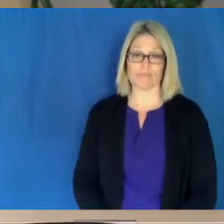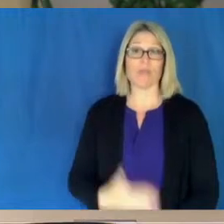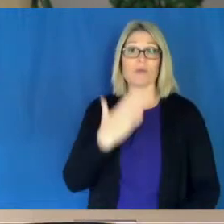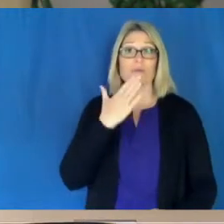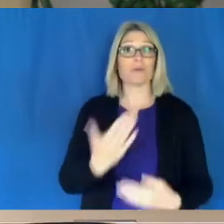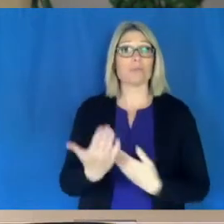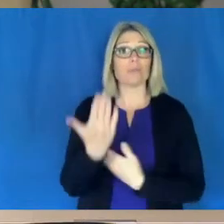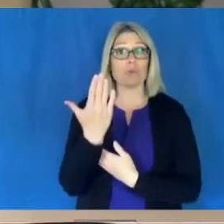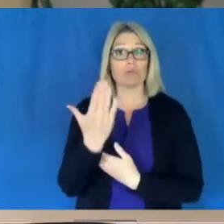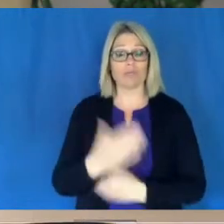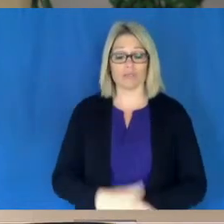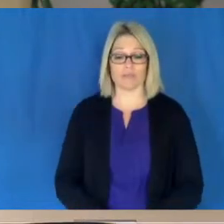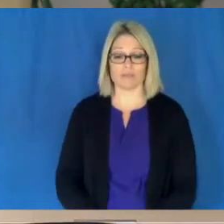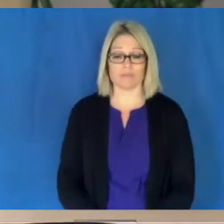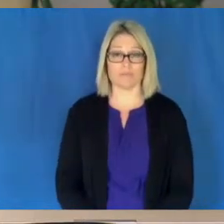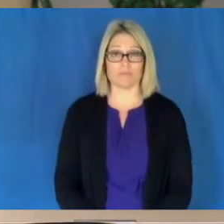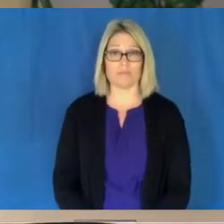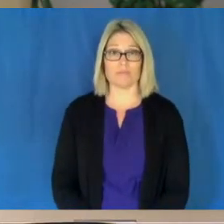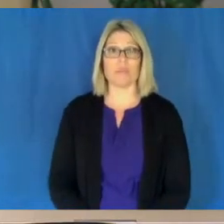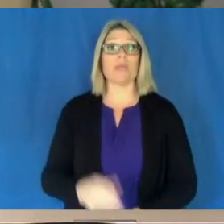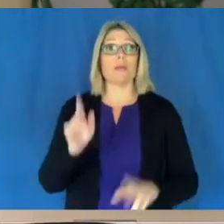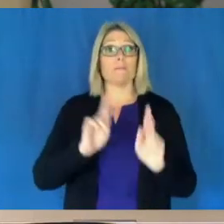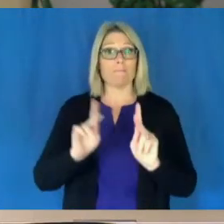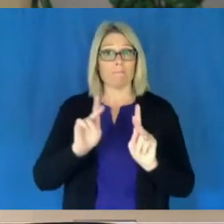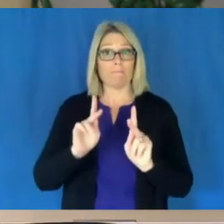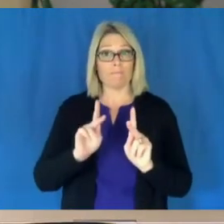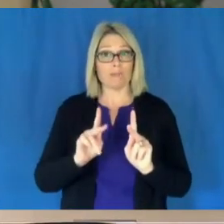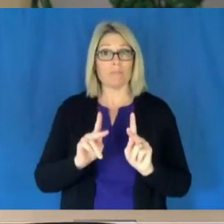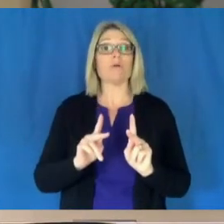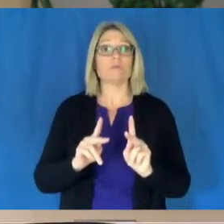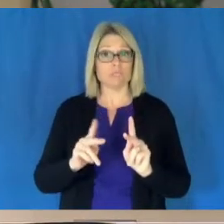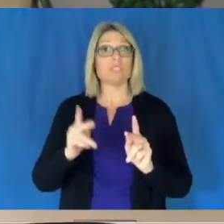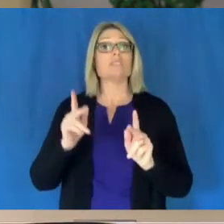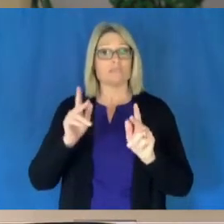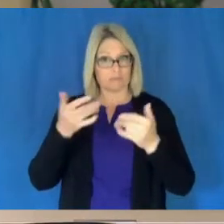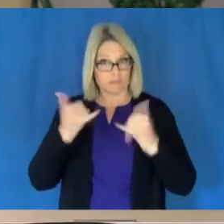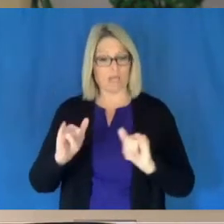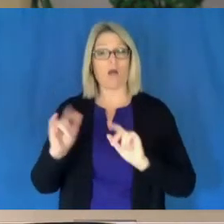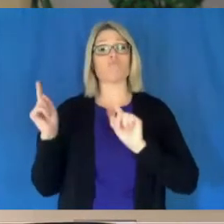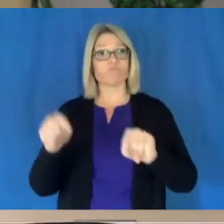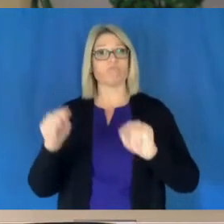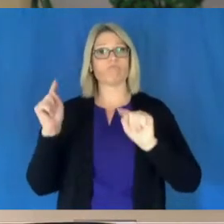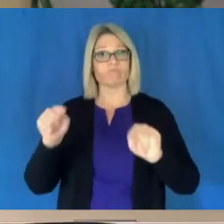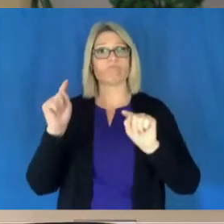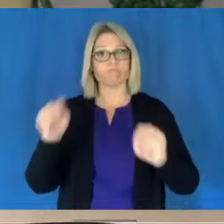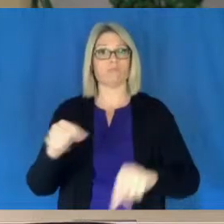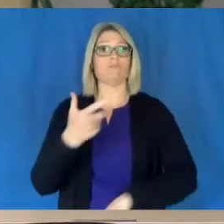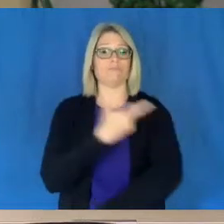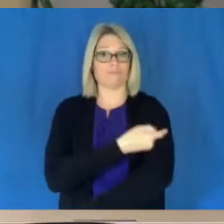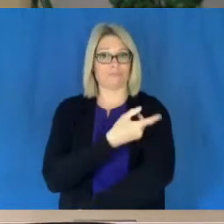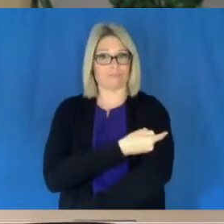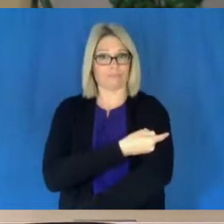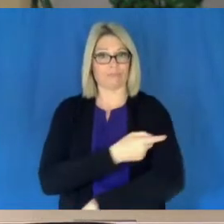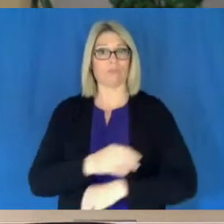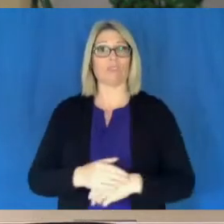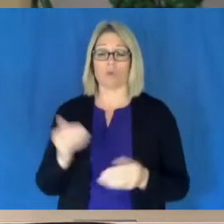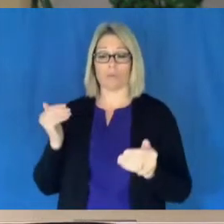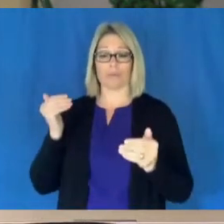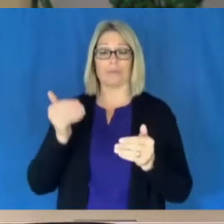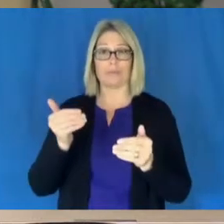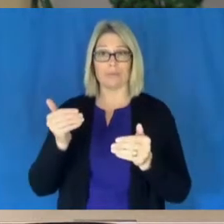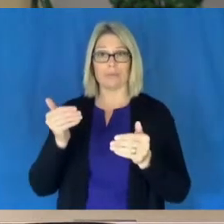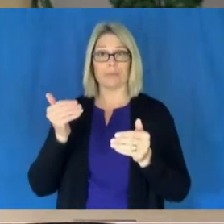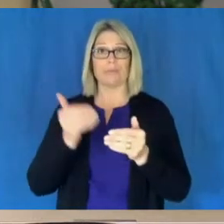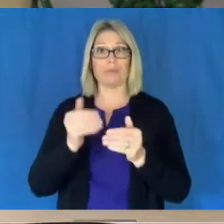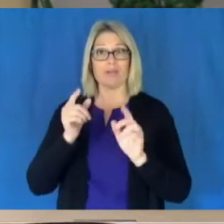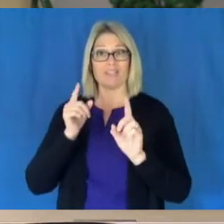everyone. Well, people continue to come out in high numbers to receive vaccines at our clinics as we inch closer and closer to that goal